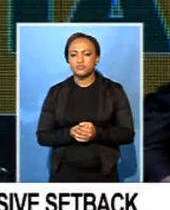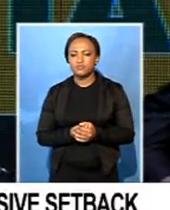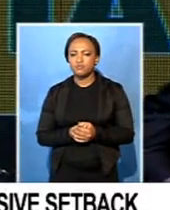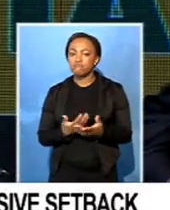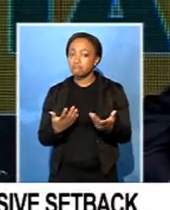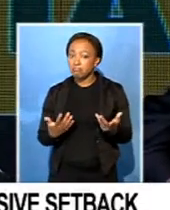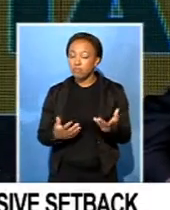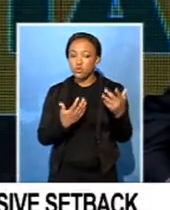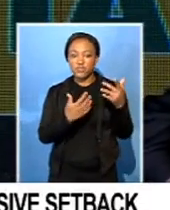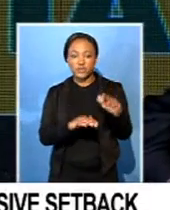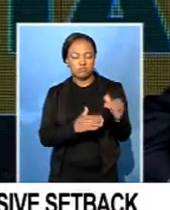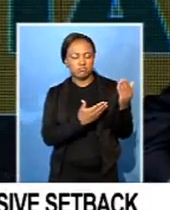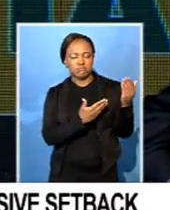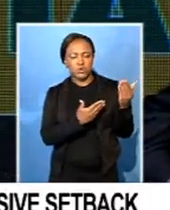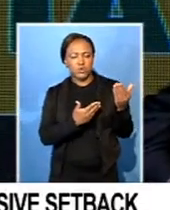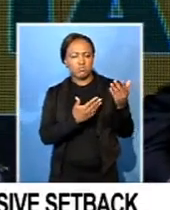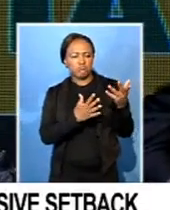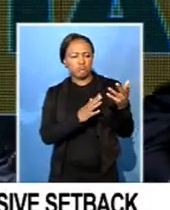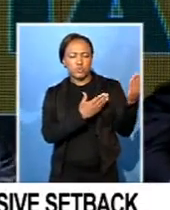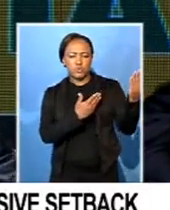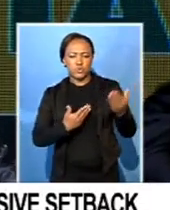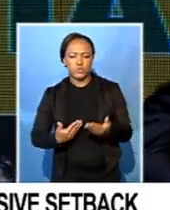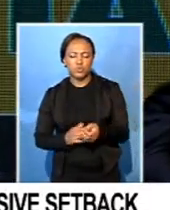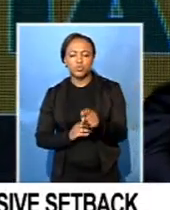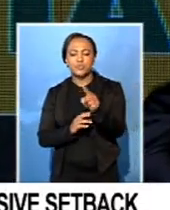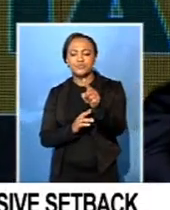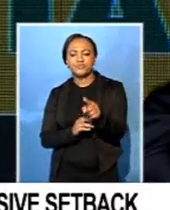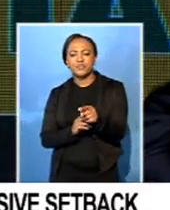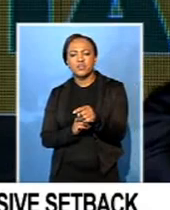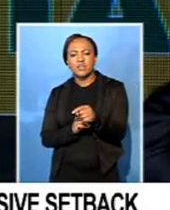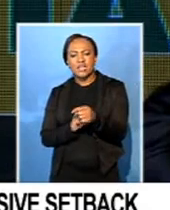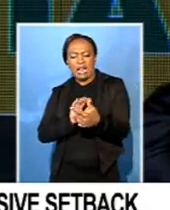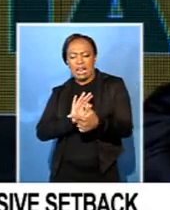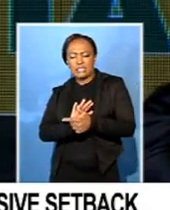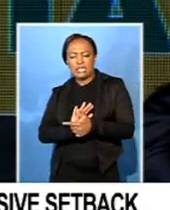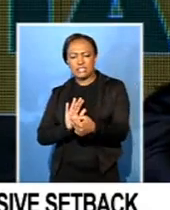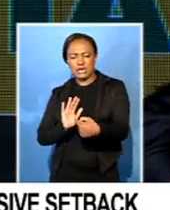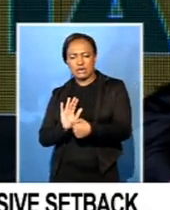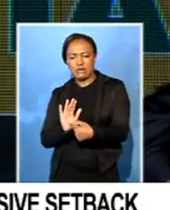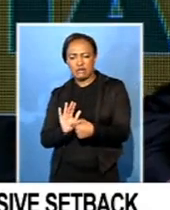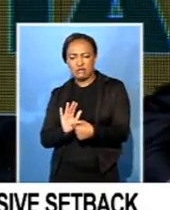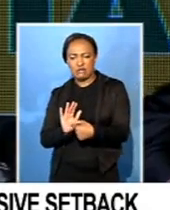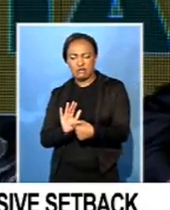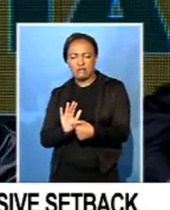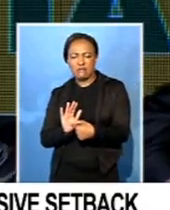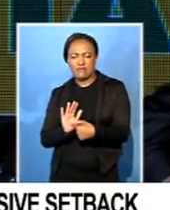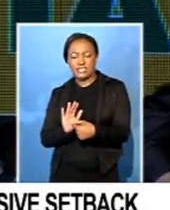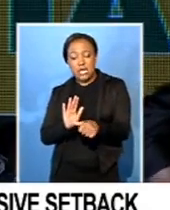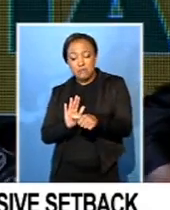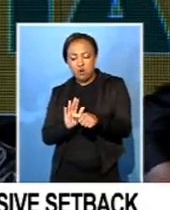We have introduced important pieces of legislation and have